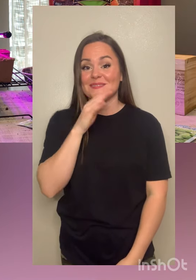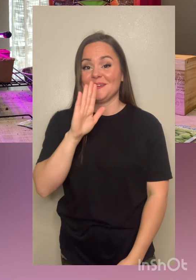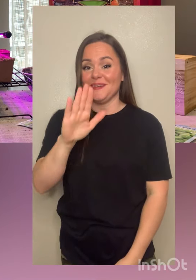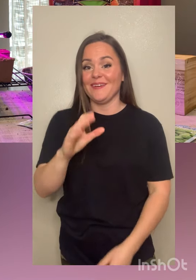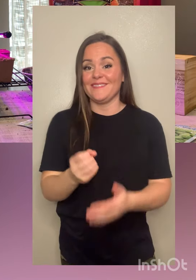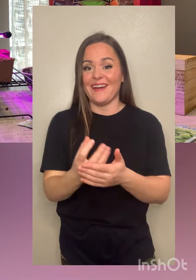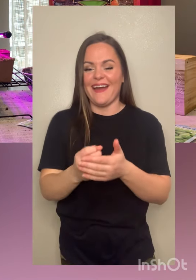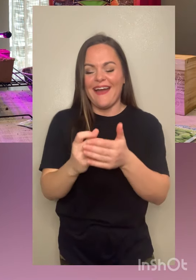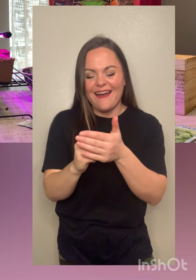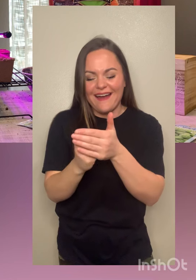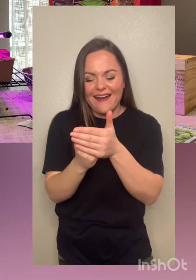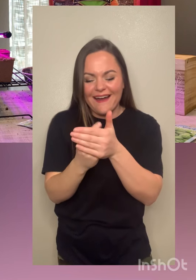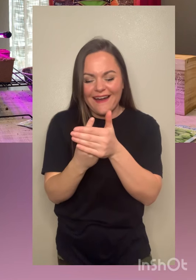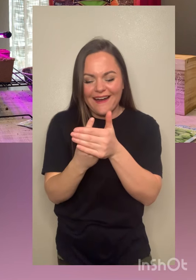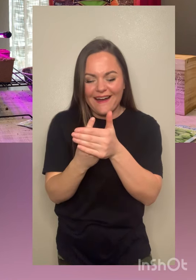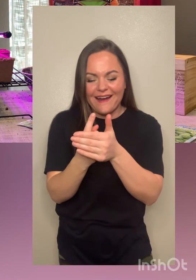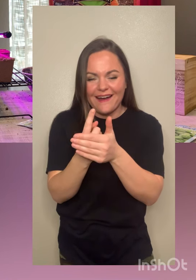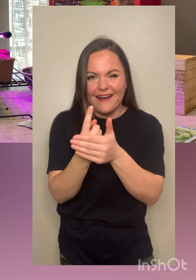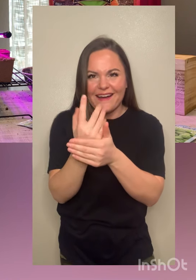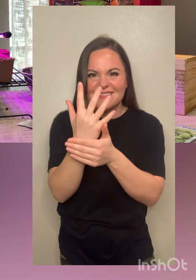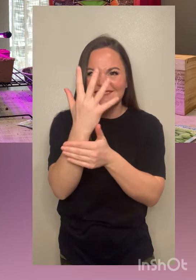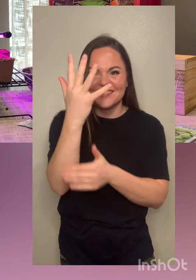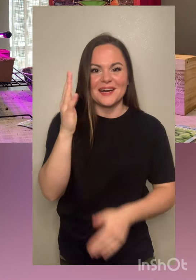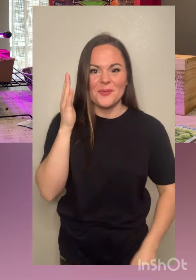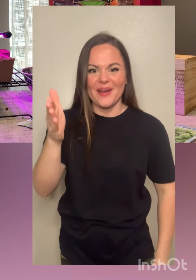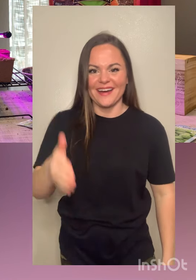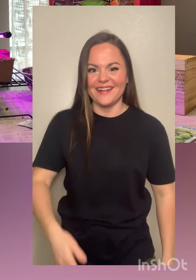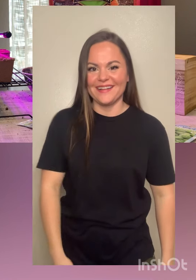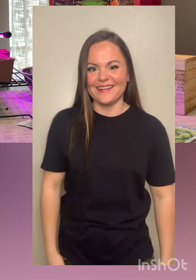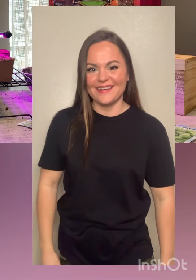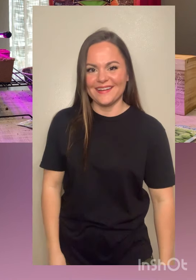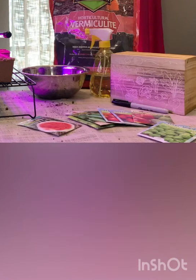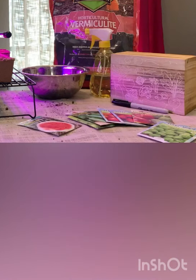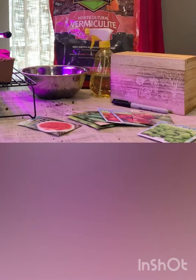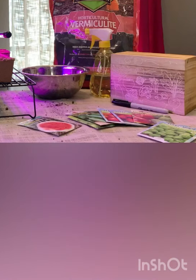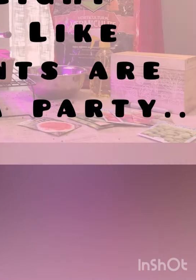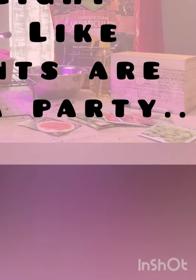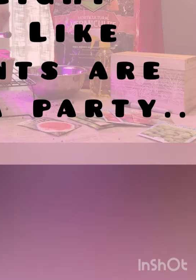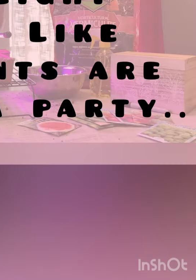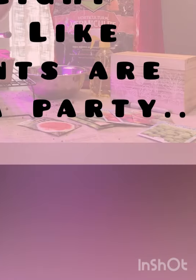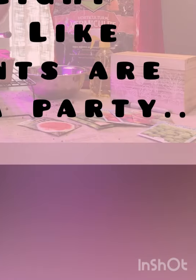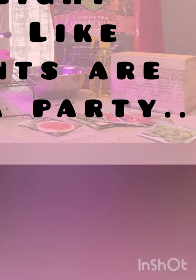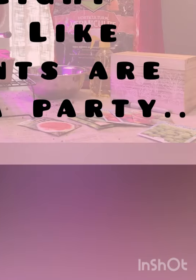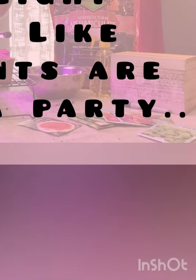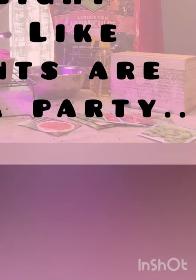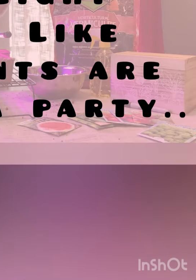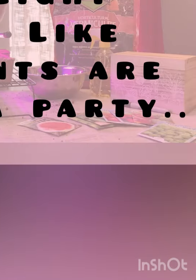it will soon be time to see tiny seedlings emerge from their mixture.